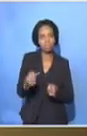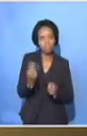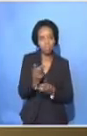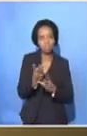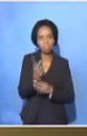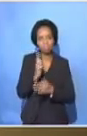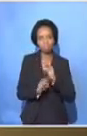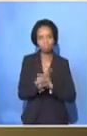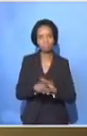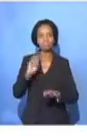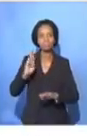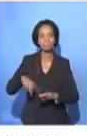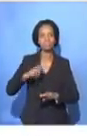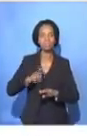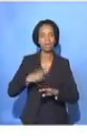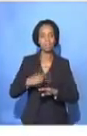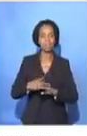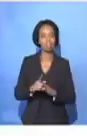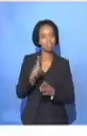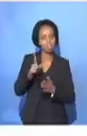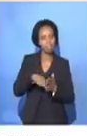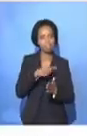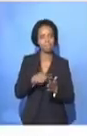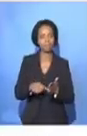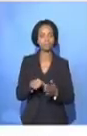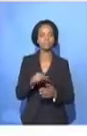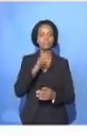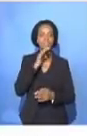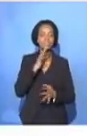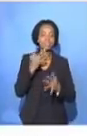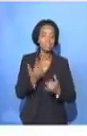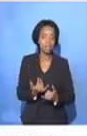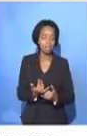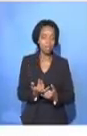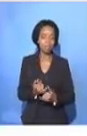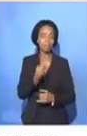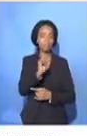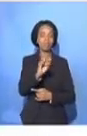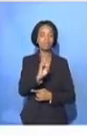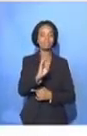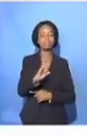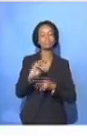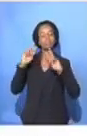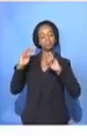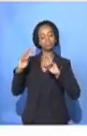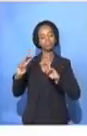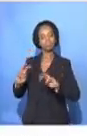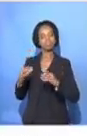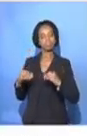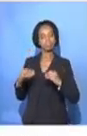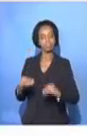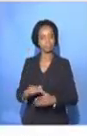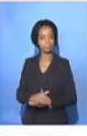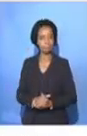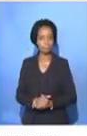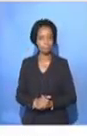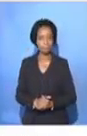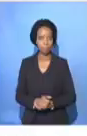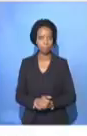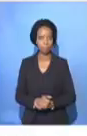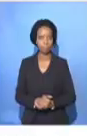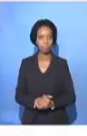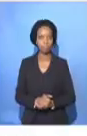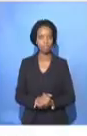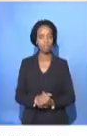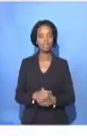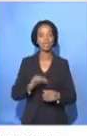matters which the mission notes that the IEC is currently investigating. A significant number of